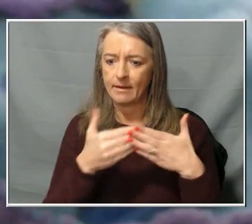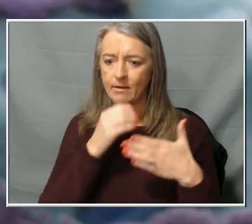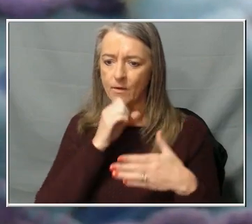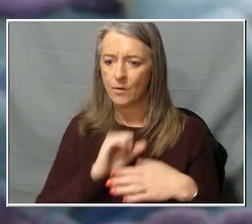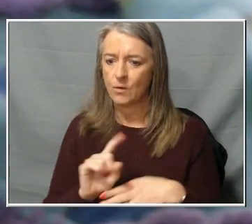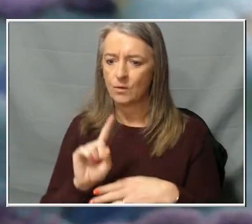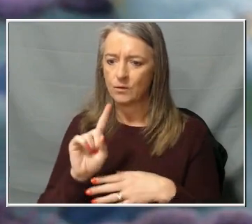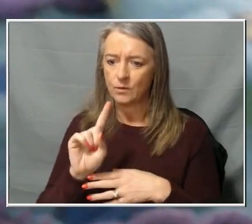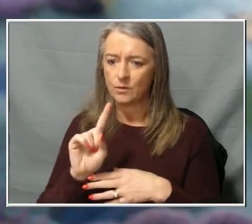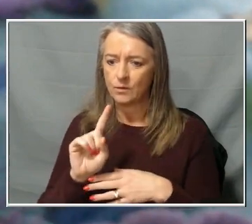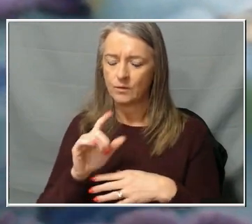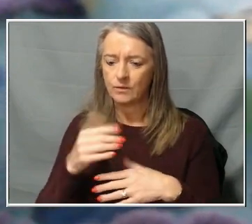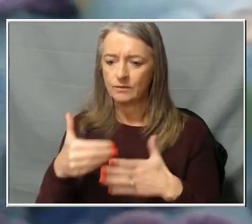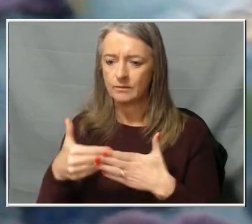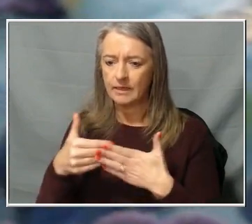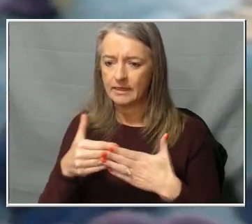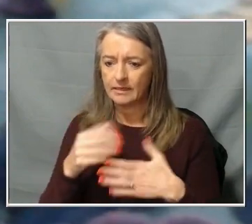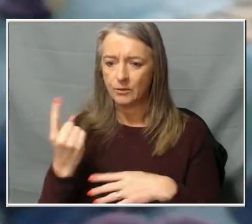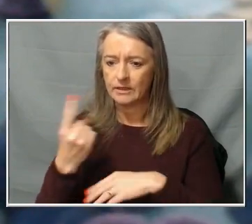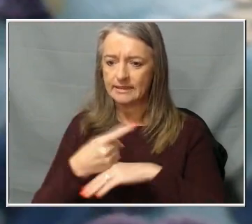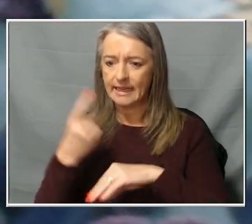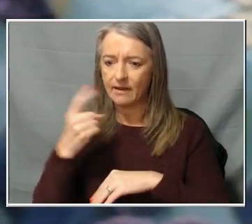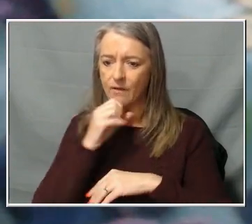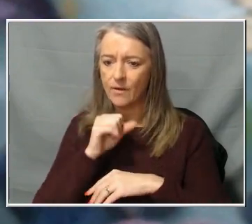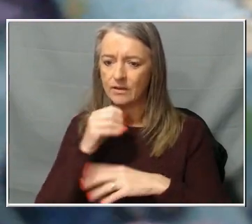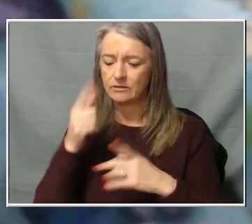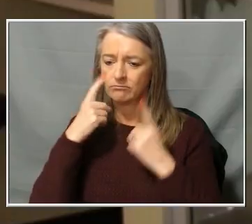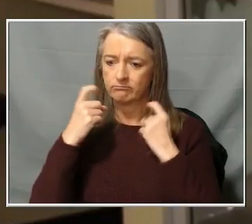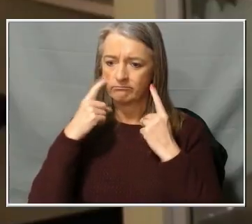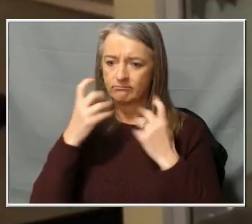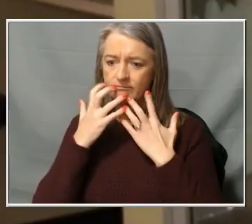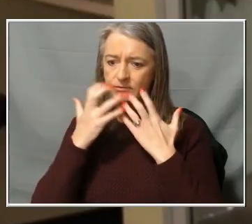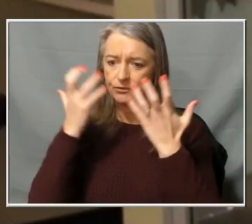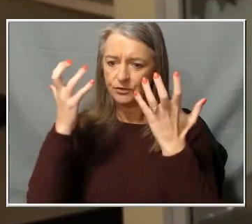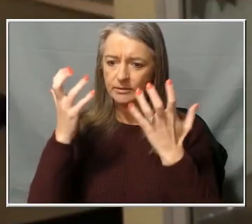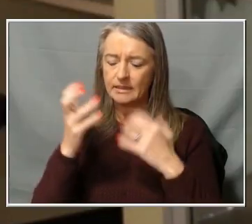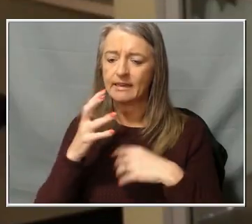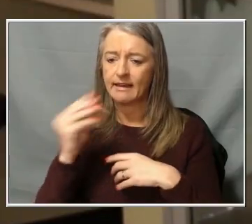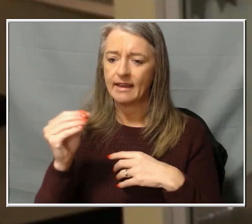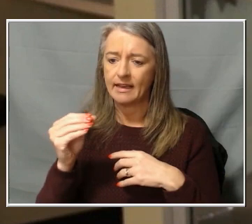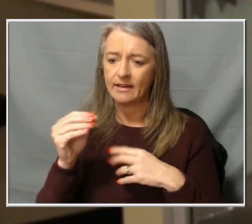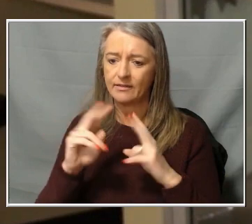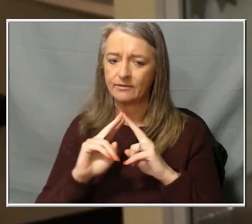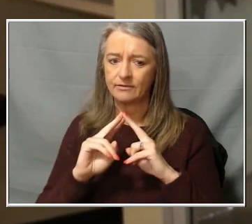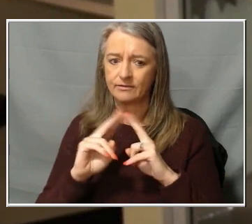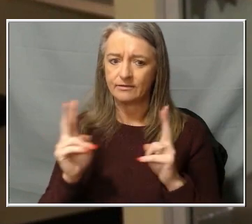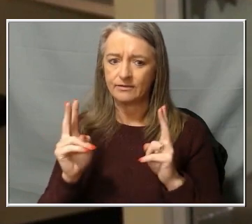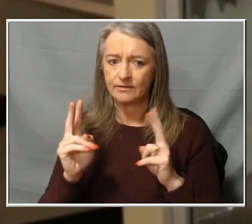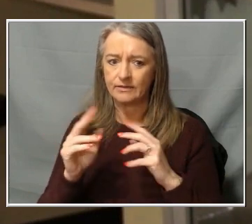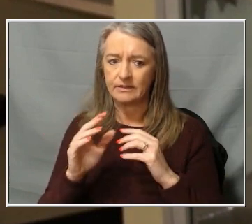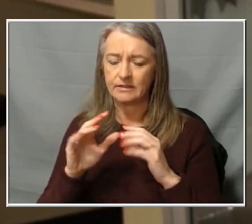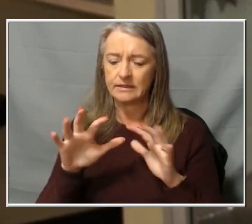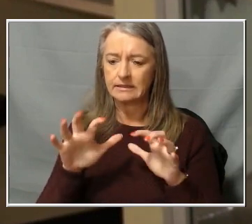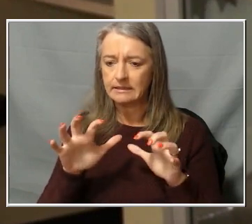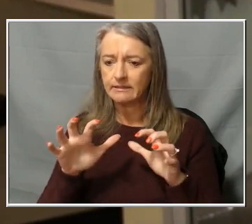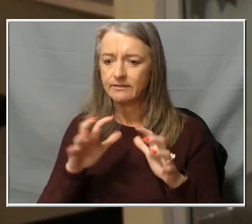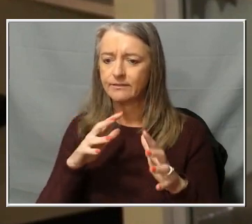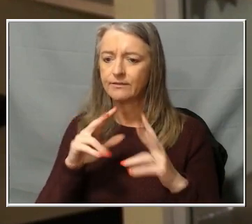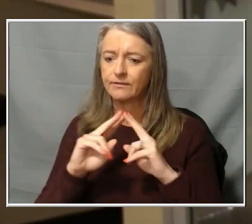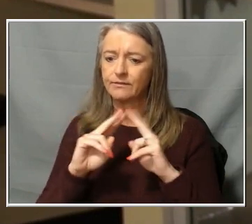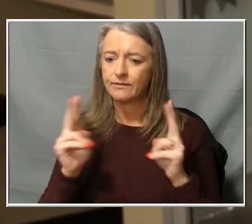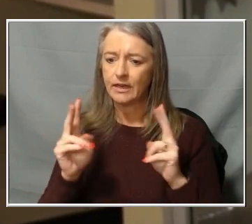never been a huge crier, and this child had been screaming. So she was very stiff and then